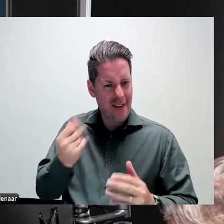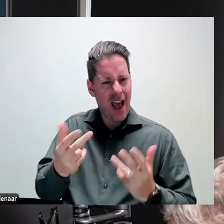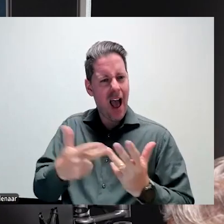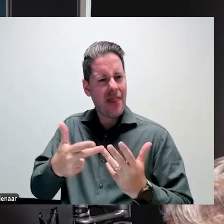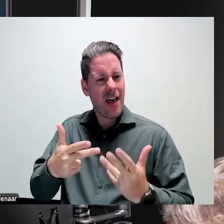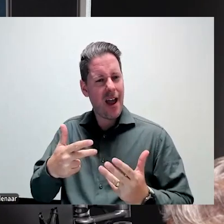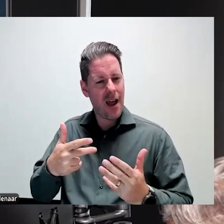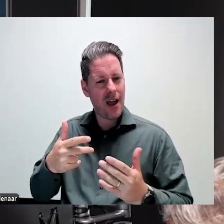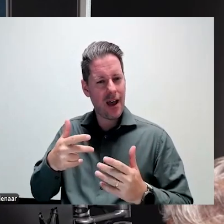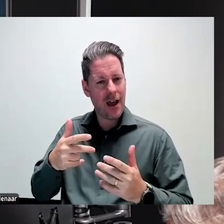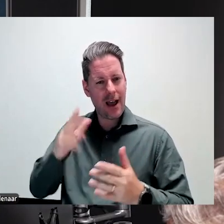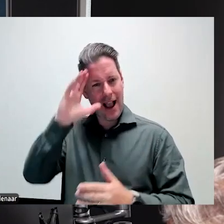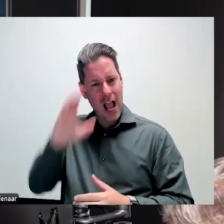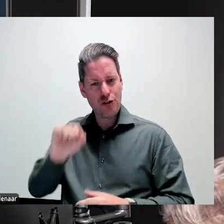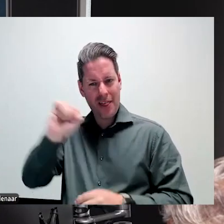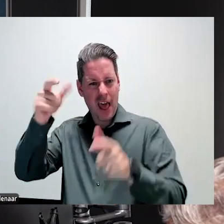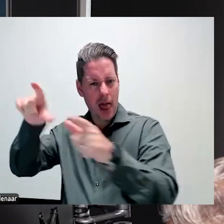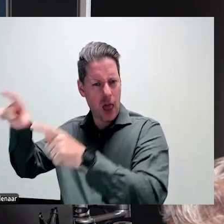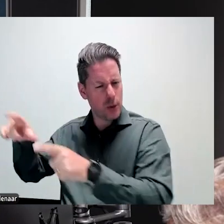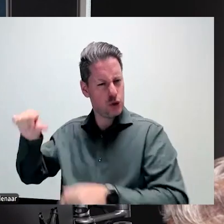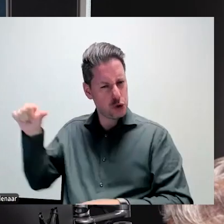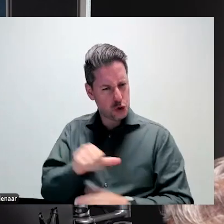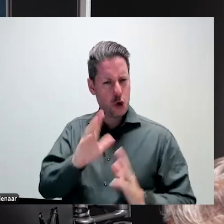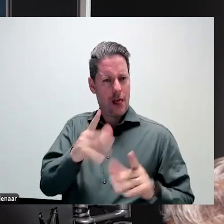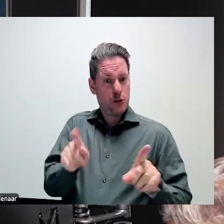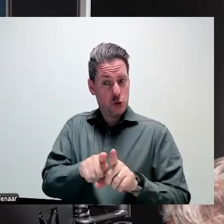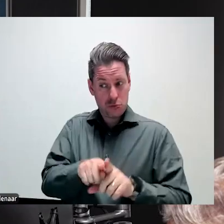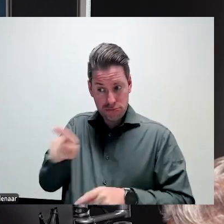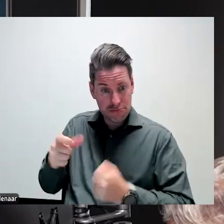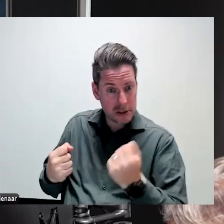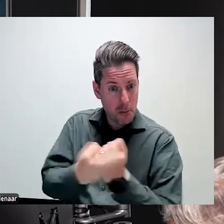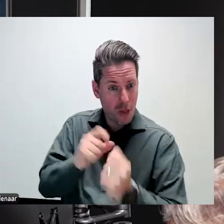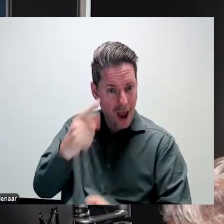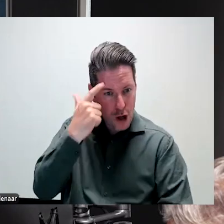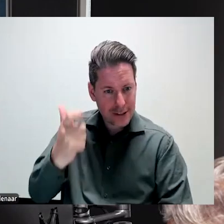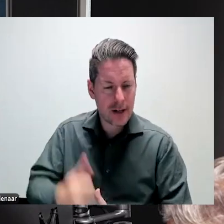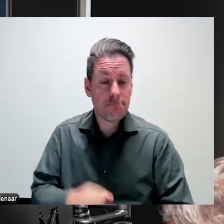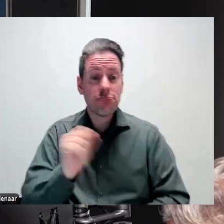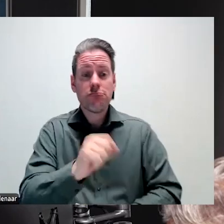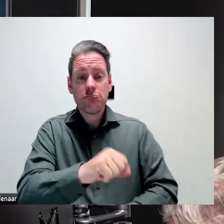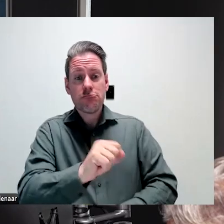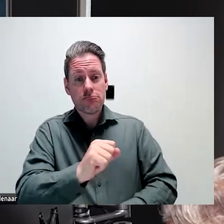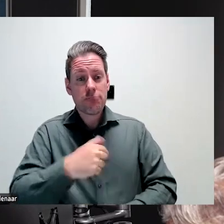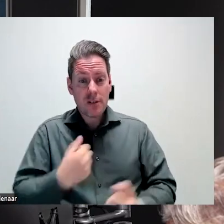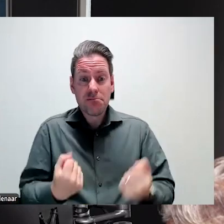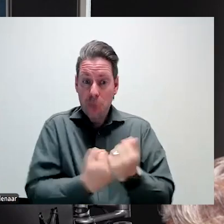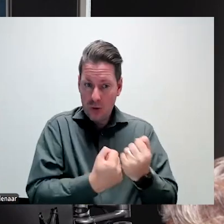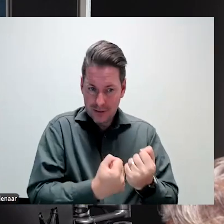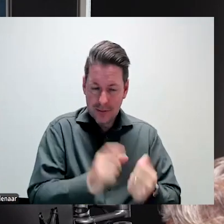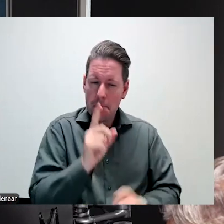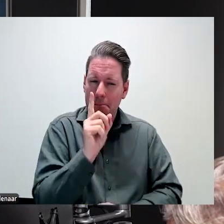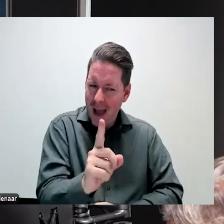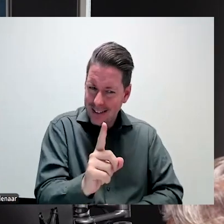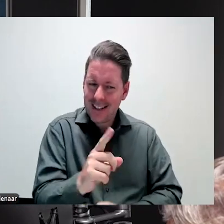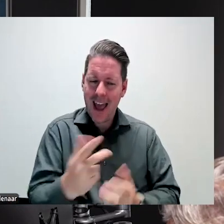that program. Would you be in support of that? I do, yes. But it then leads to a further issue. I think Victoria,